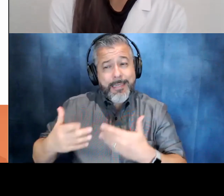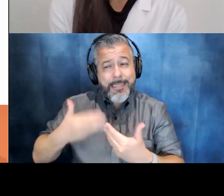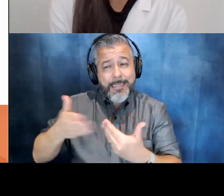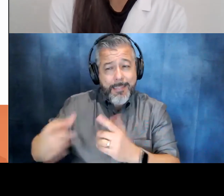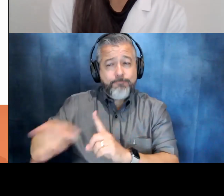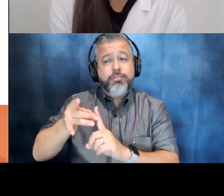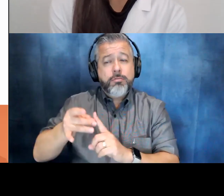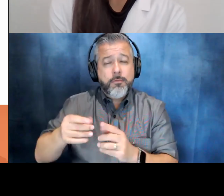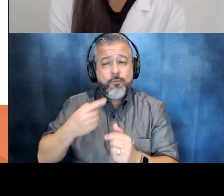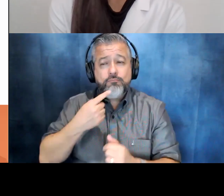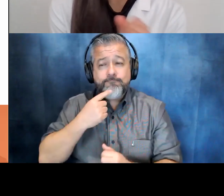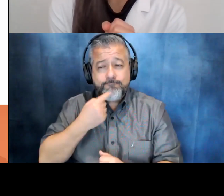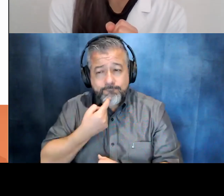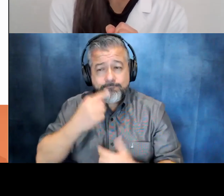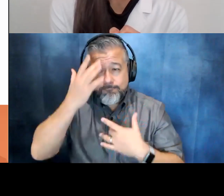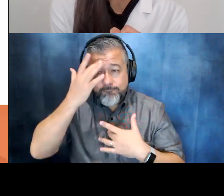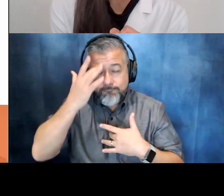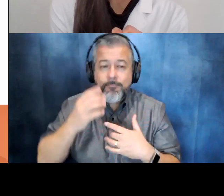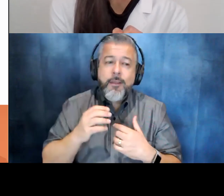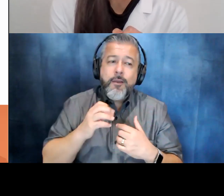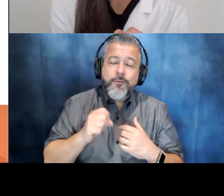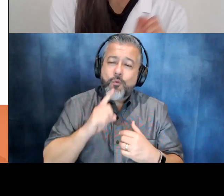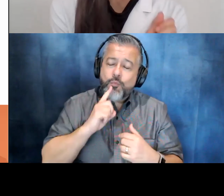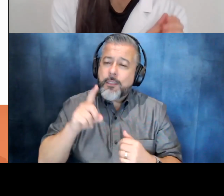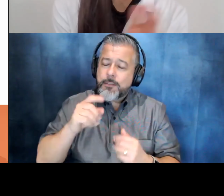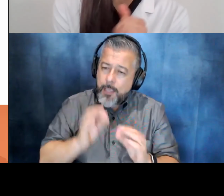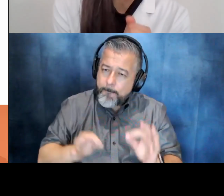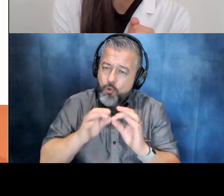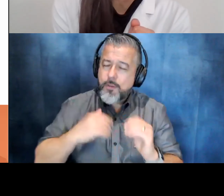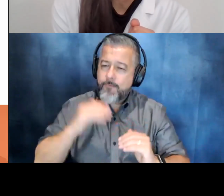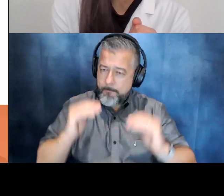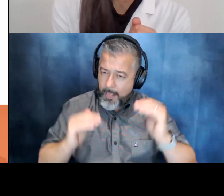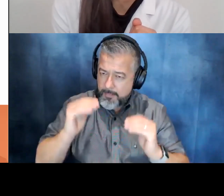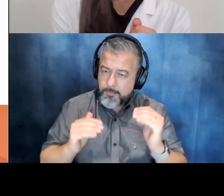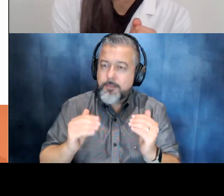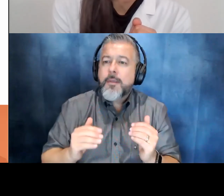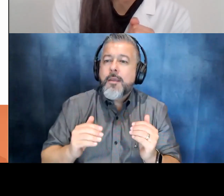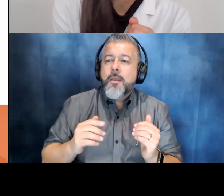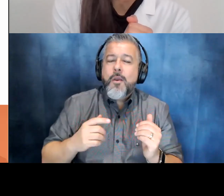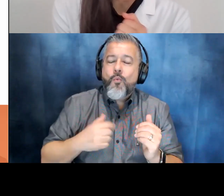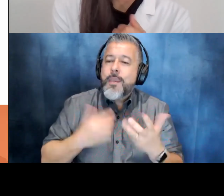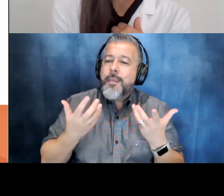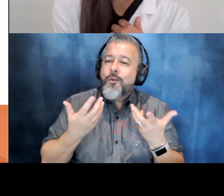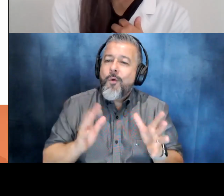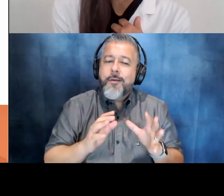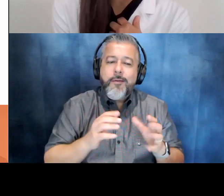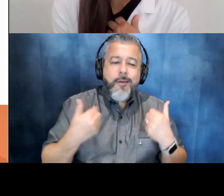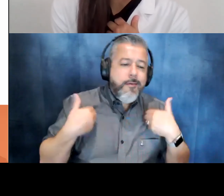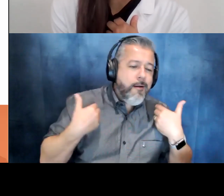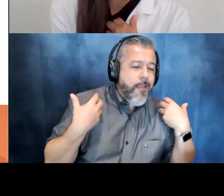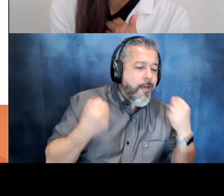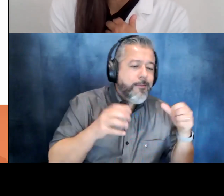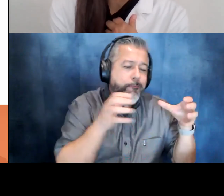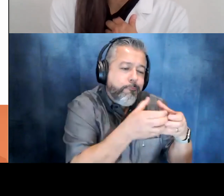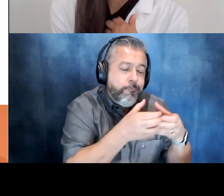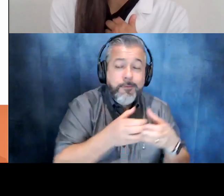the proper protocols can allow us to strike that balance for our elders so that they're not just stuck at home alone on Thanksgiving